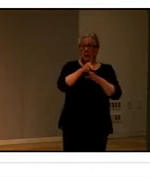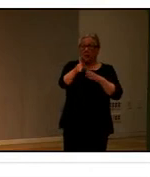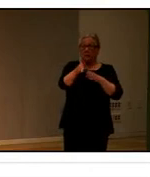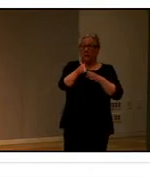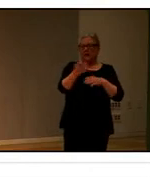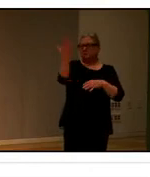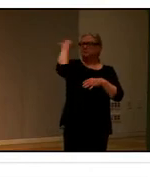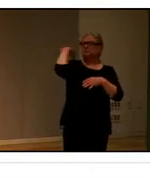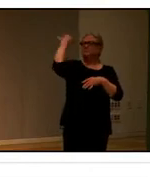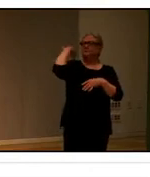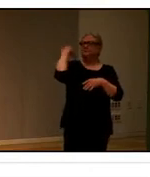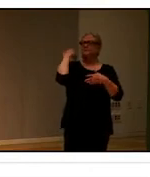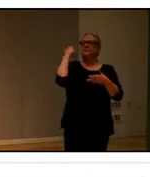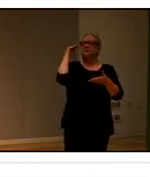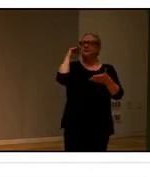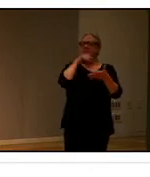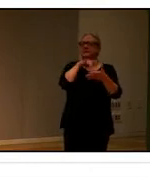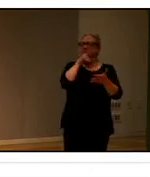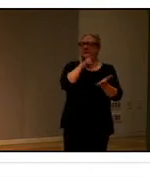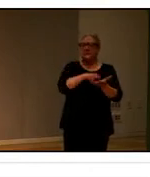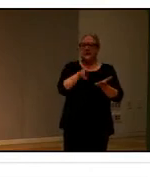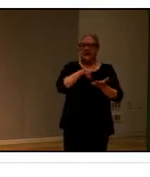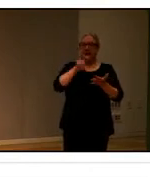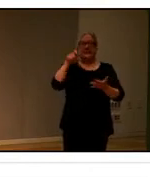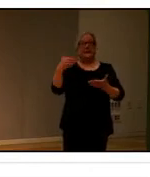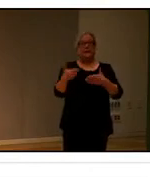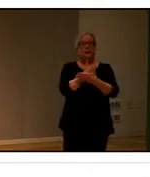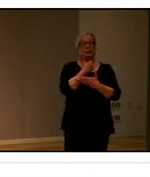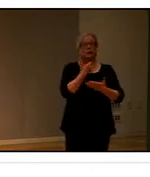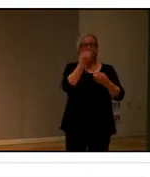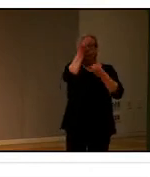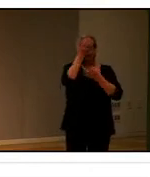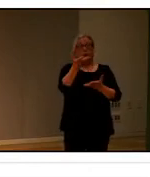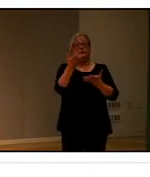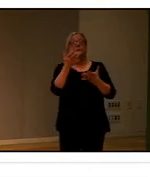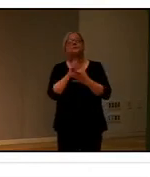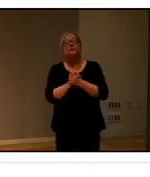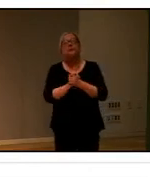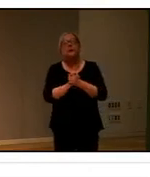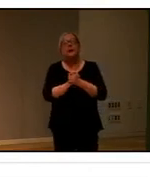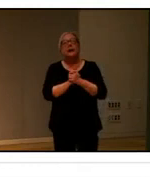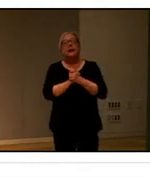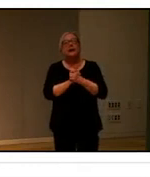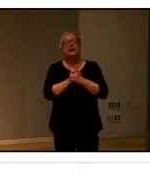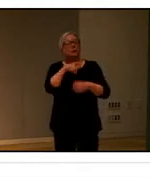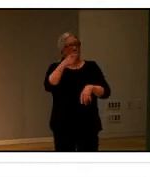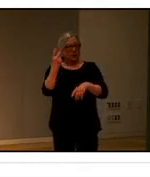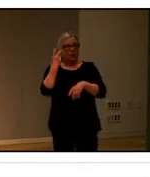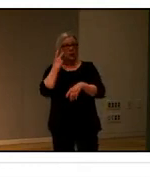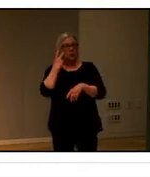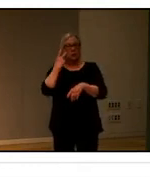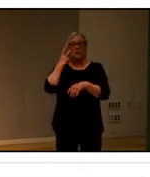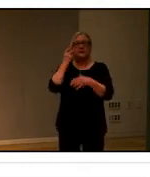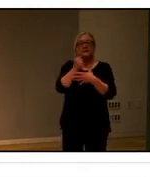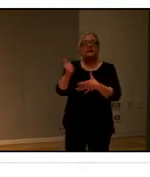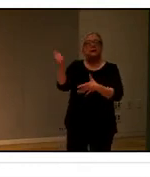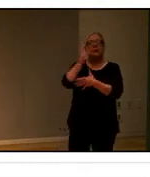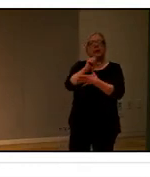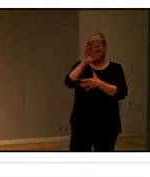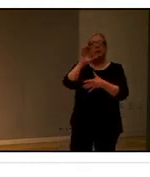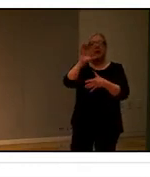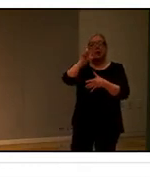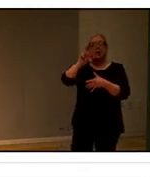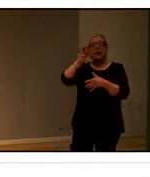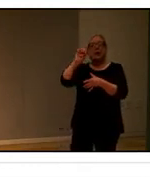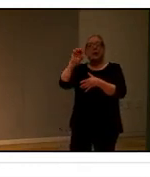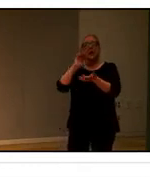older study, we need to get new data as well, but you'll see the primary care doctor is on the far left,